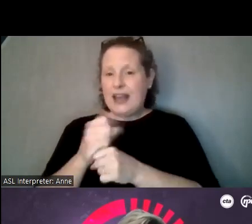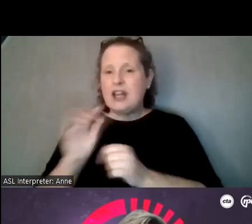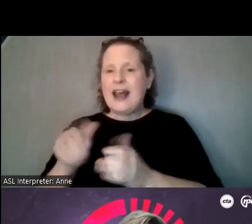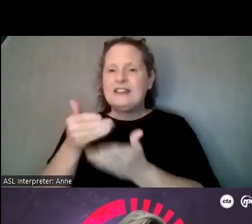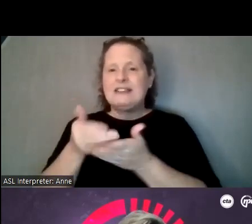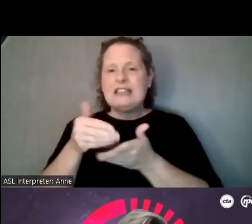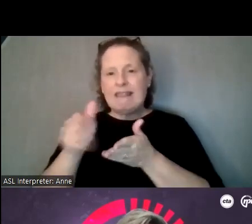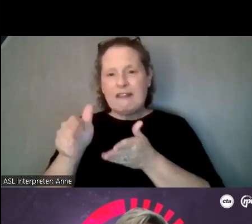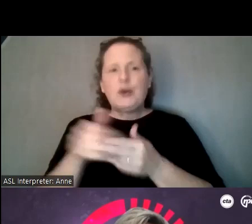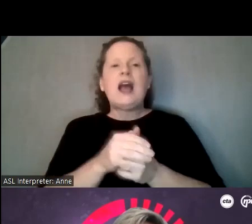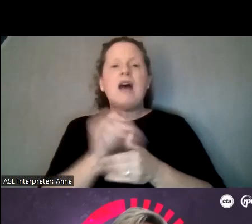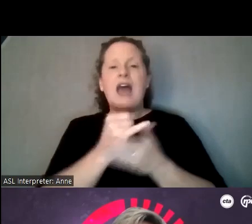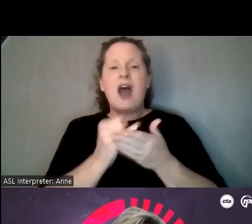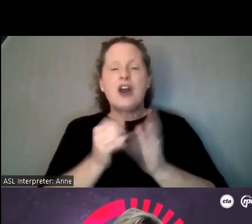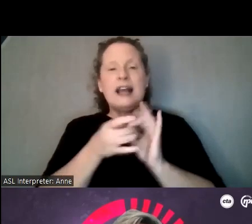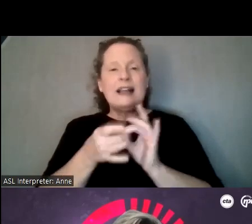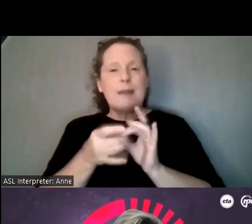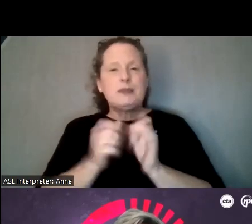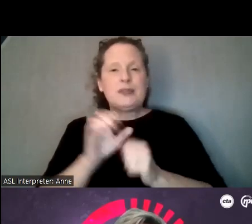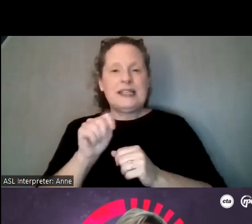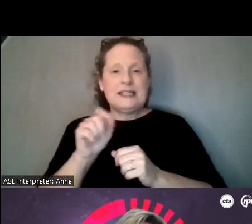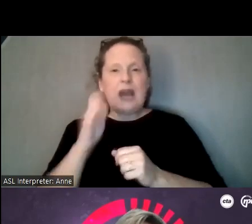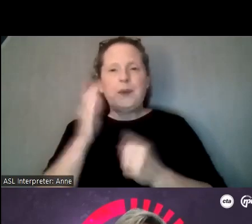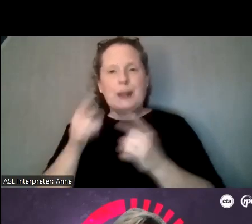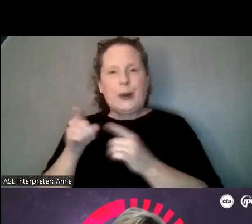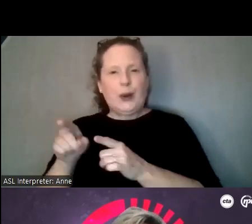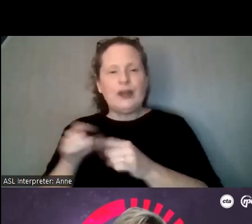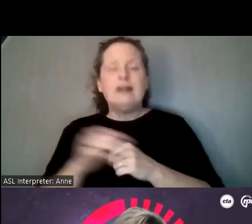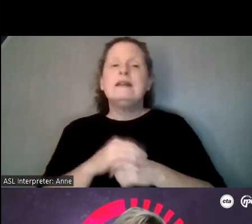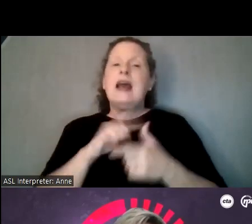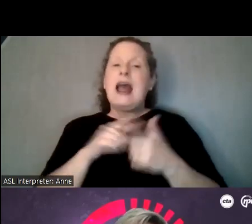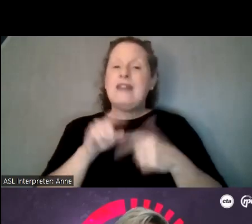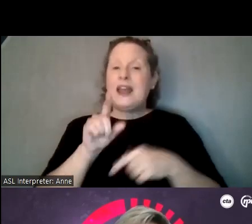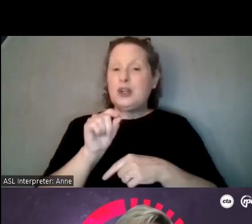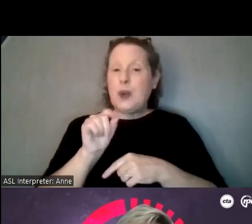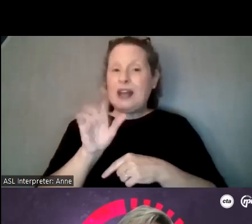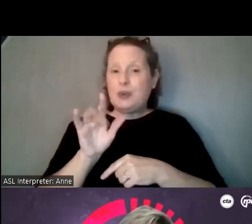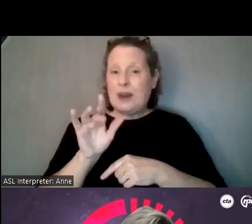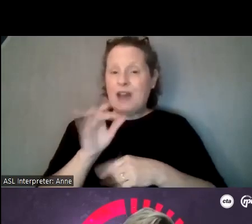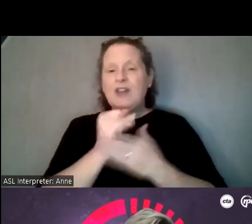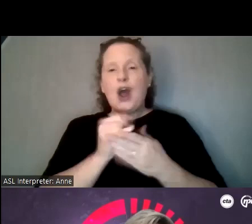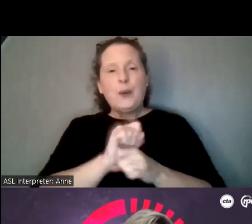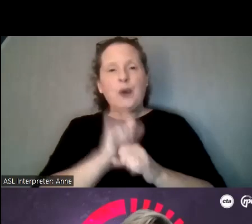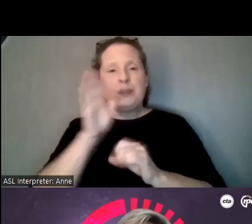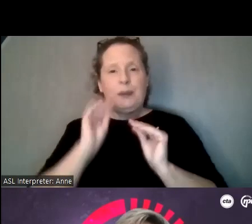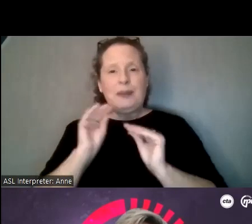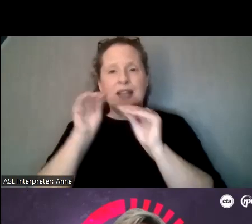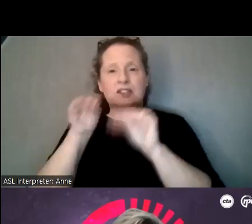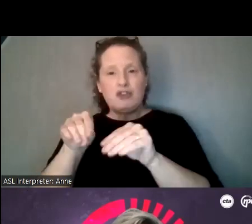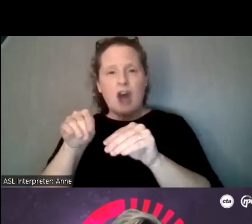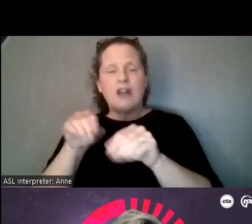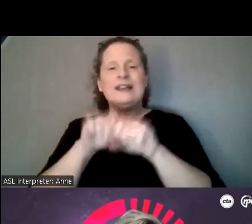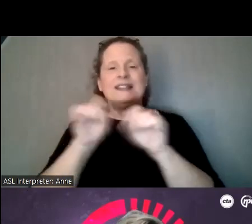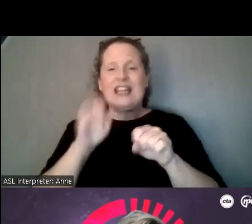of the art in collaboration with CTA will occur. And in 2025, the artworks will be installed and stations